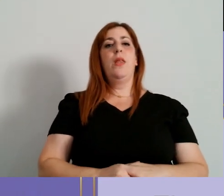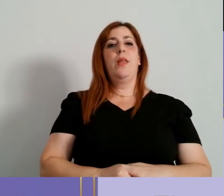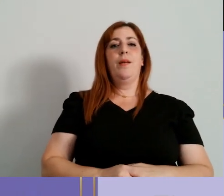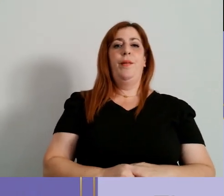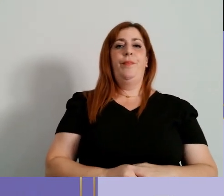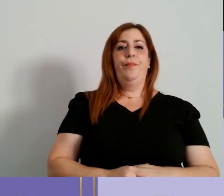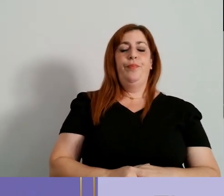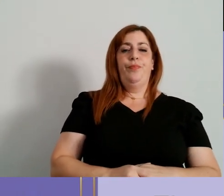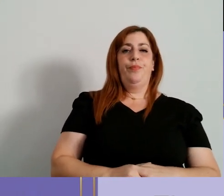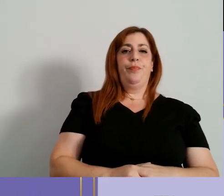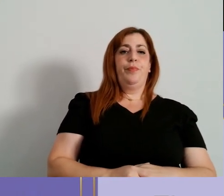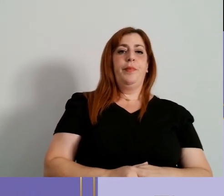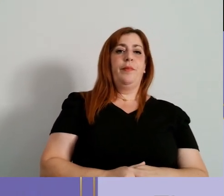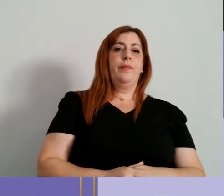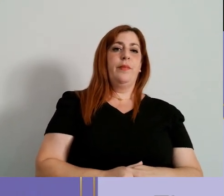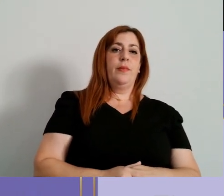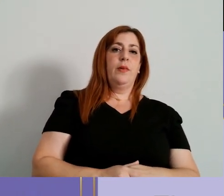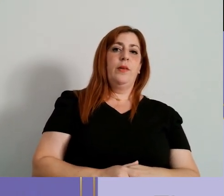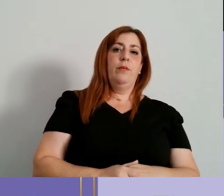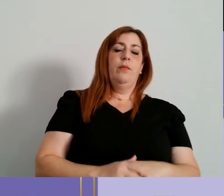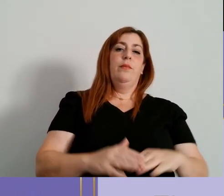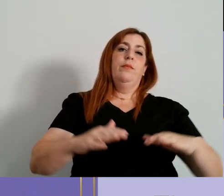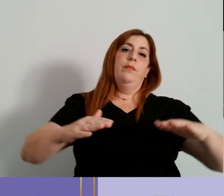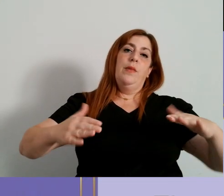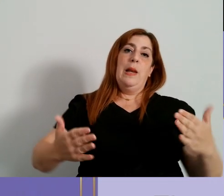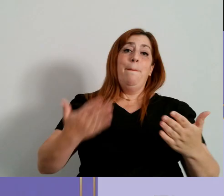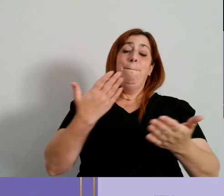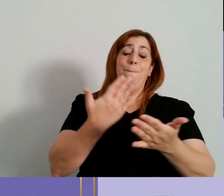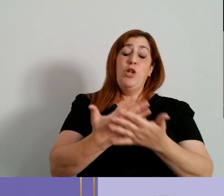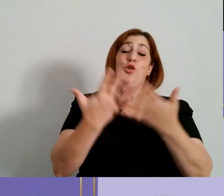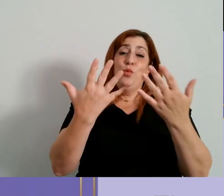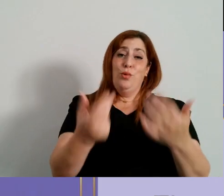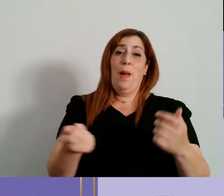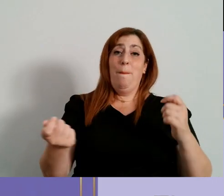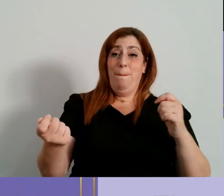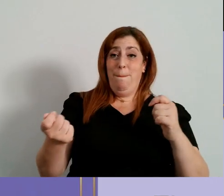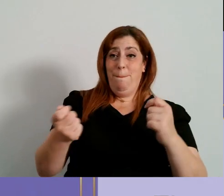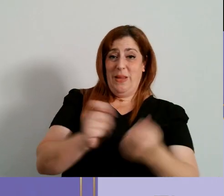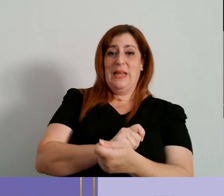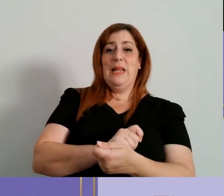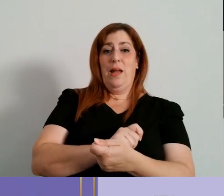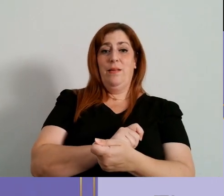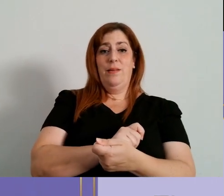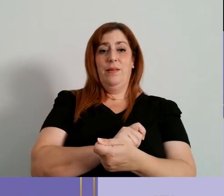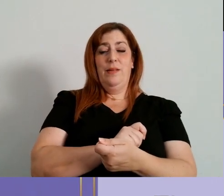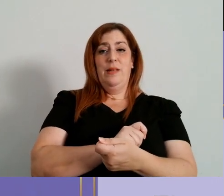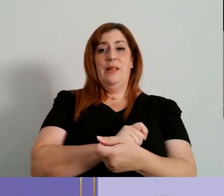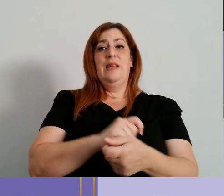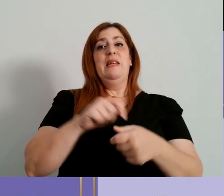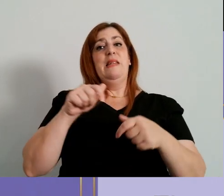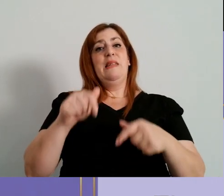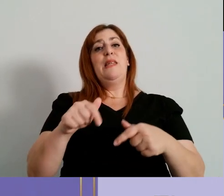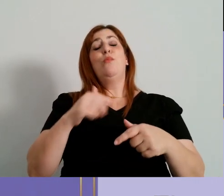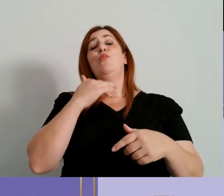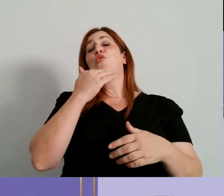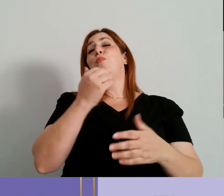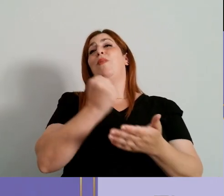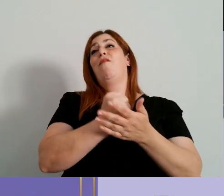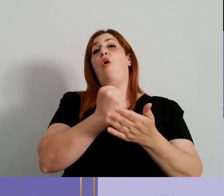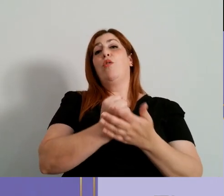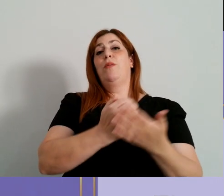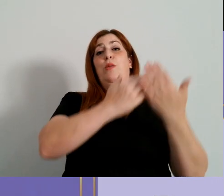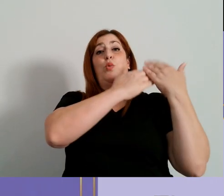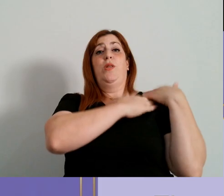And change itself is a joint effort. So the responsibility of enacting change cannot just be on the shoulders